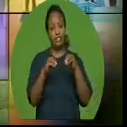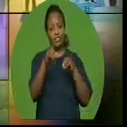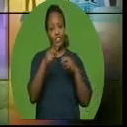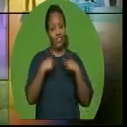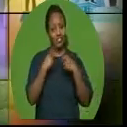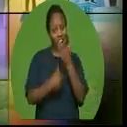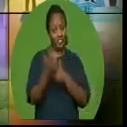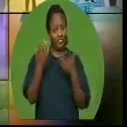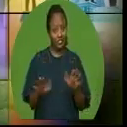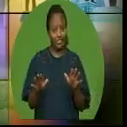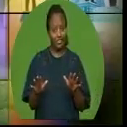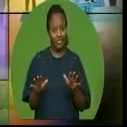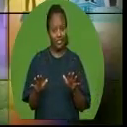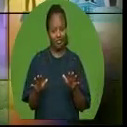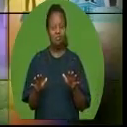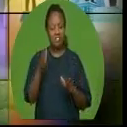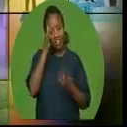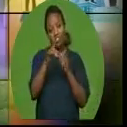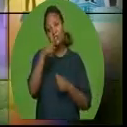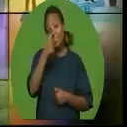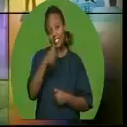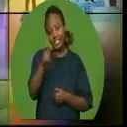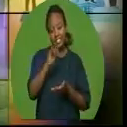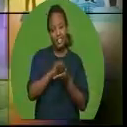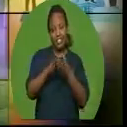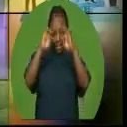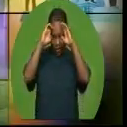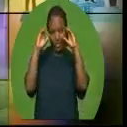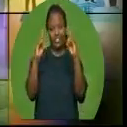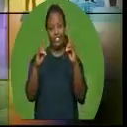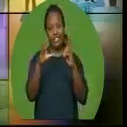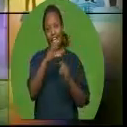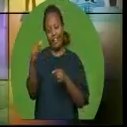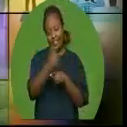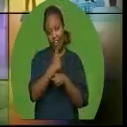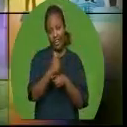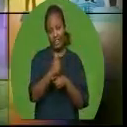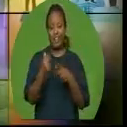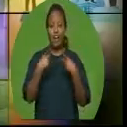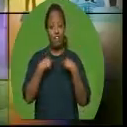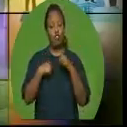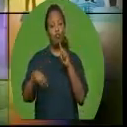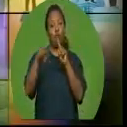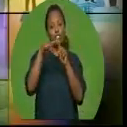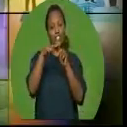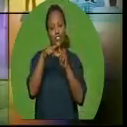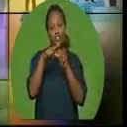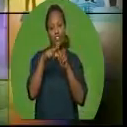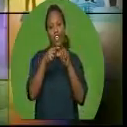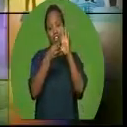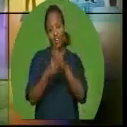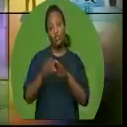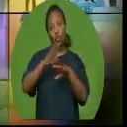Students, did you have the discussion? If you said that education and training have